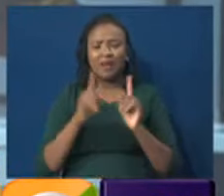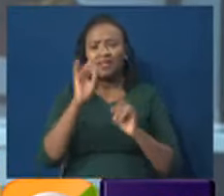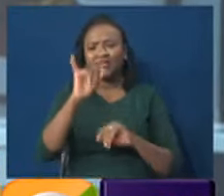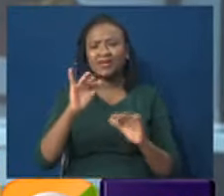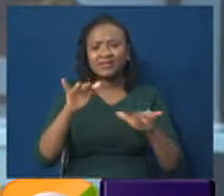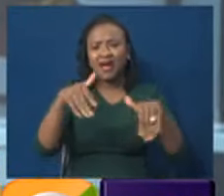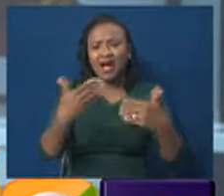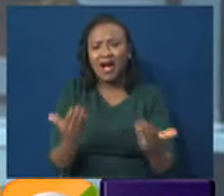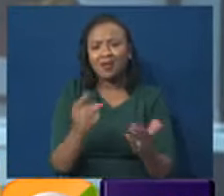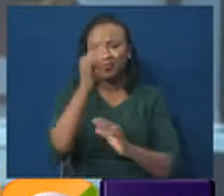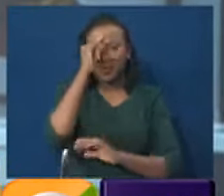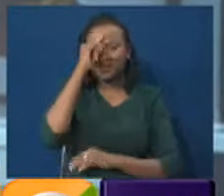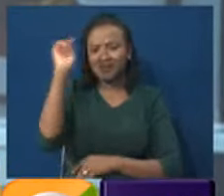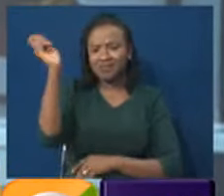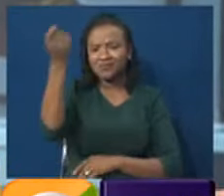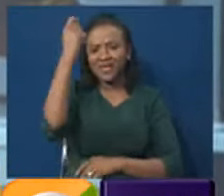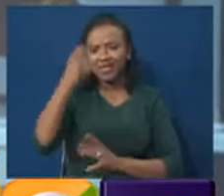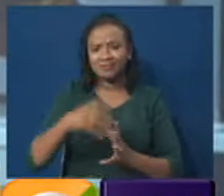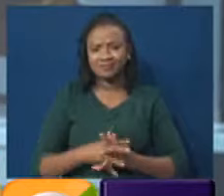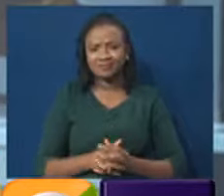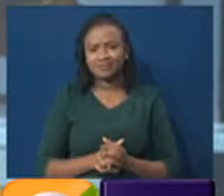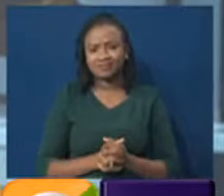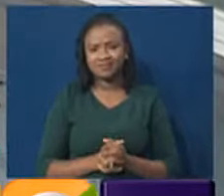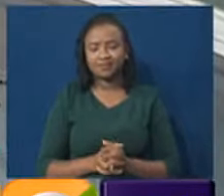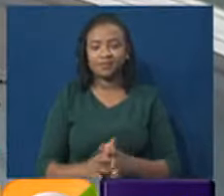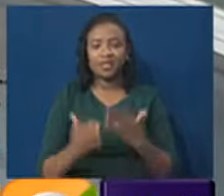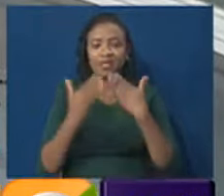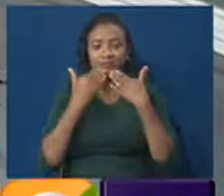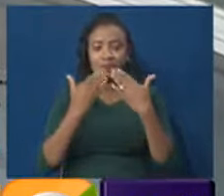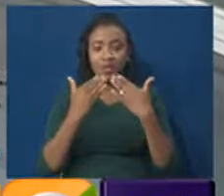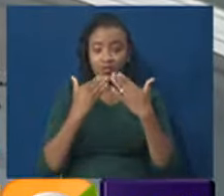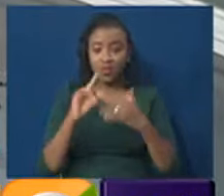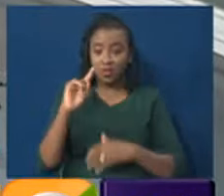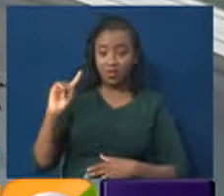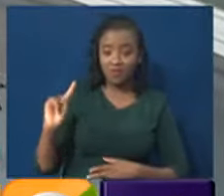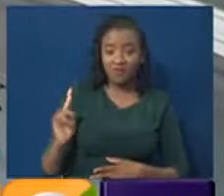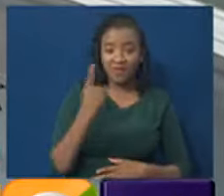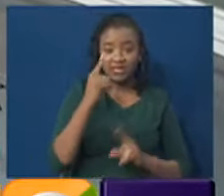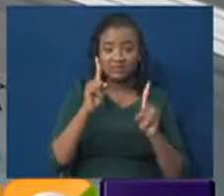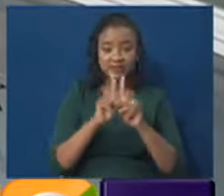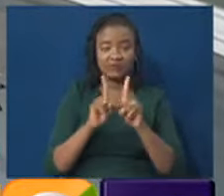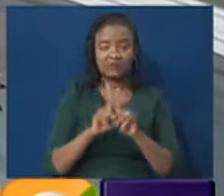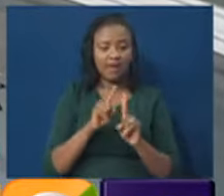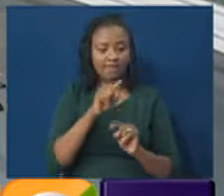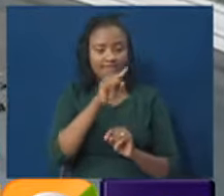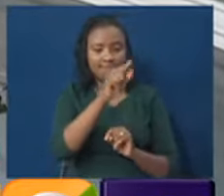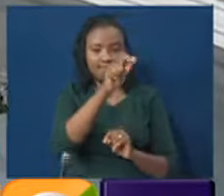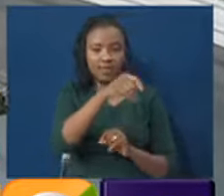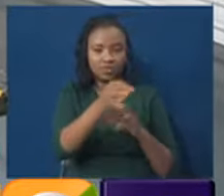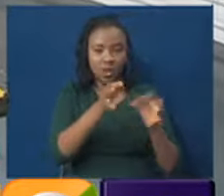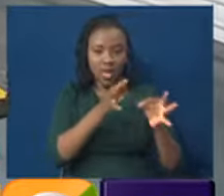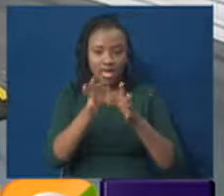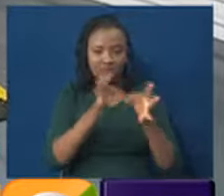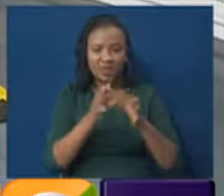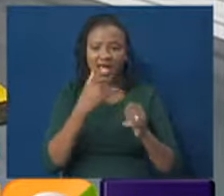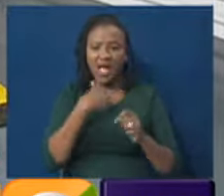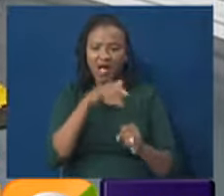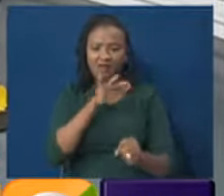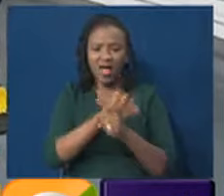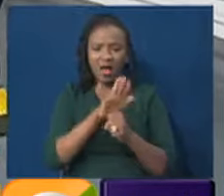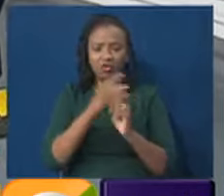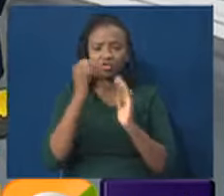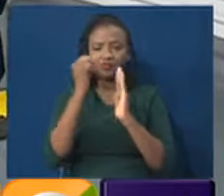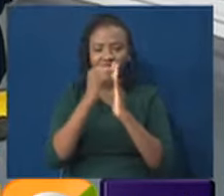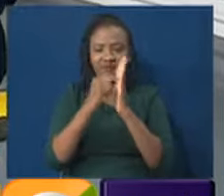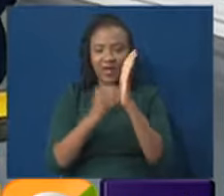serikali ya Kenya Kwanza? Asante. Kwanza, vile mwenzangu amesema, kuna factors mingi ambazo